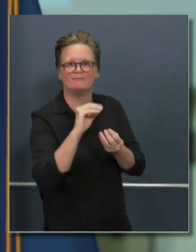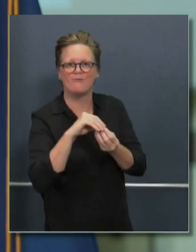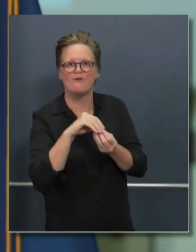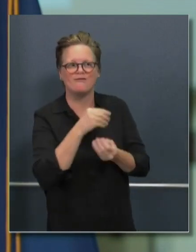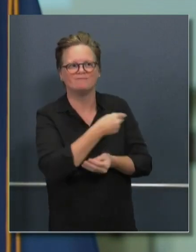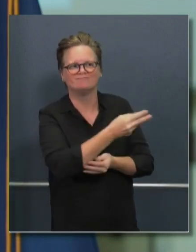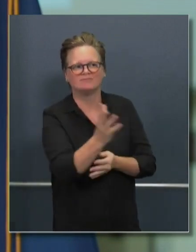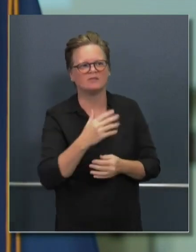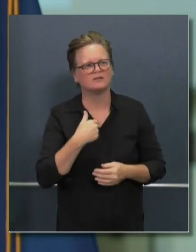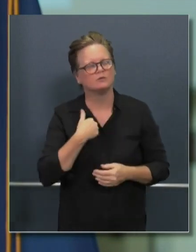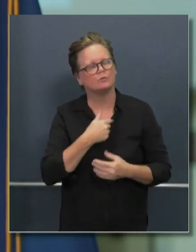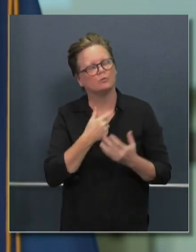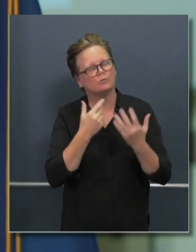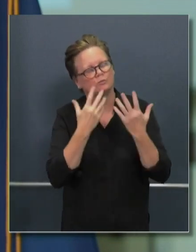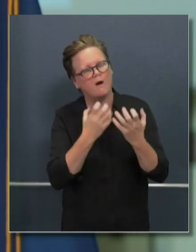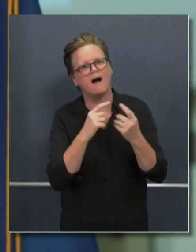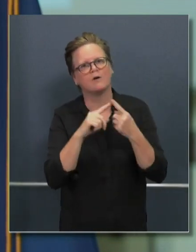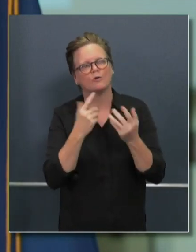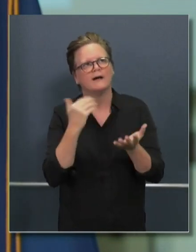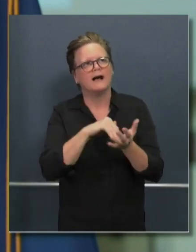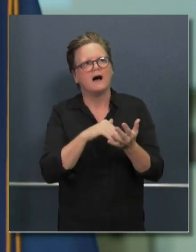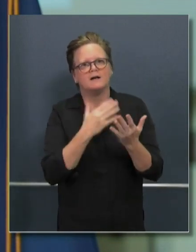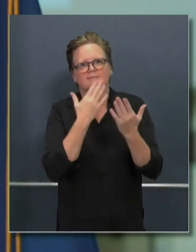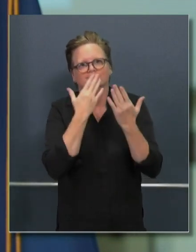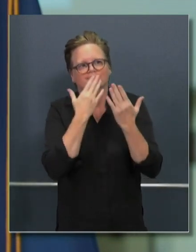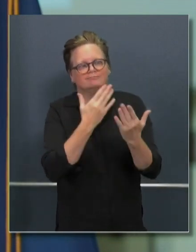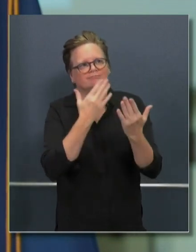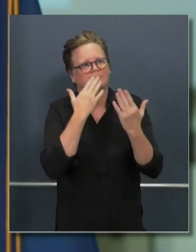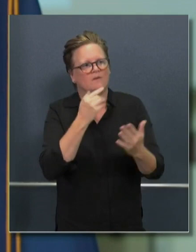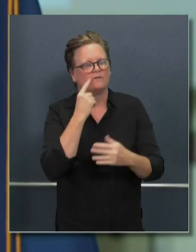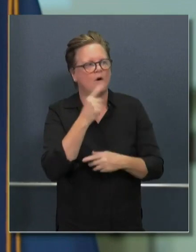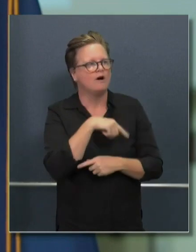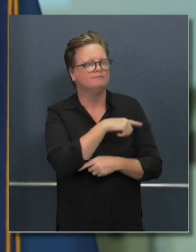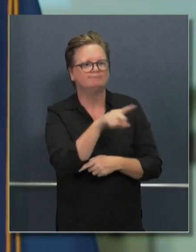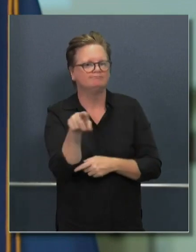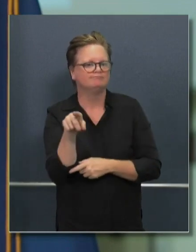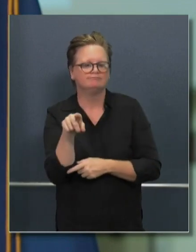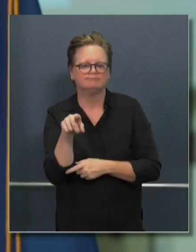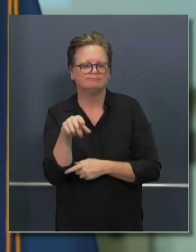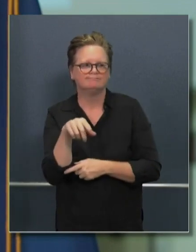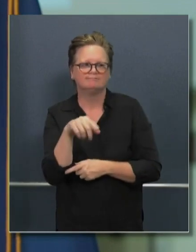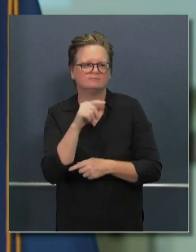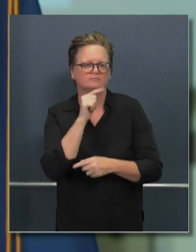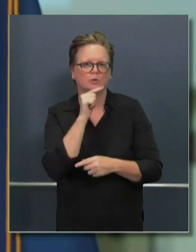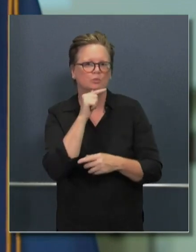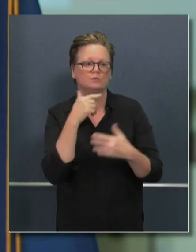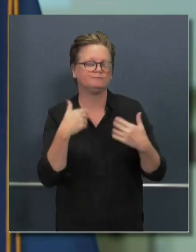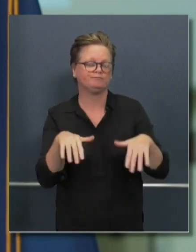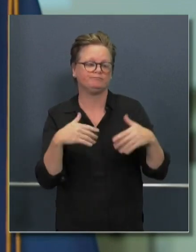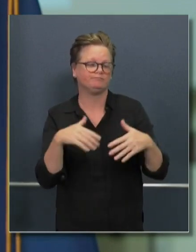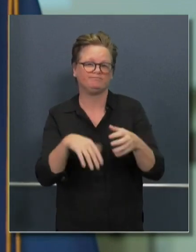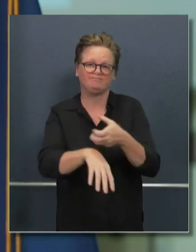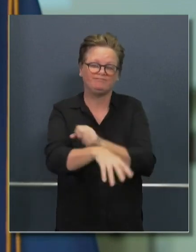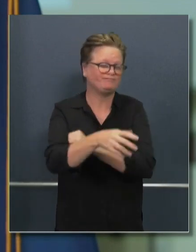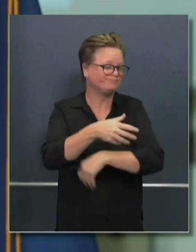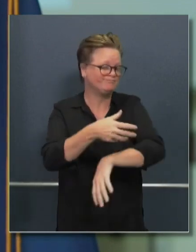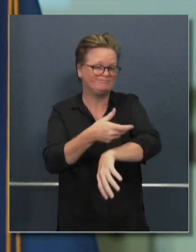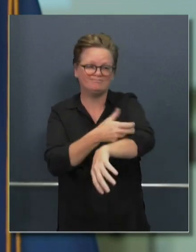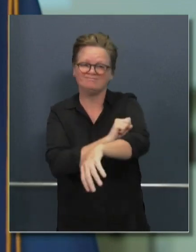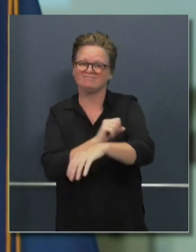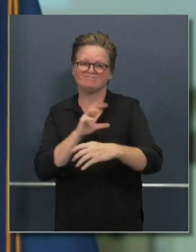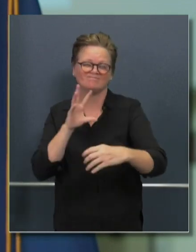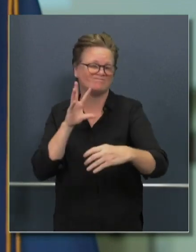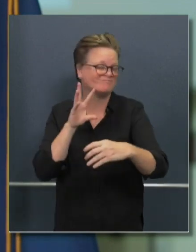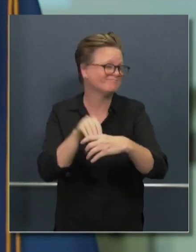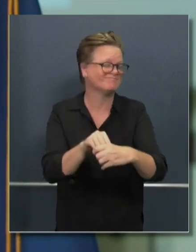gratitude, deepest appreciation for those heroes that really met the moment in ways that we will never,